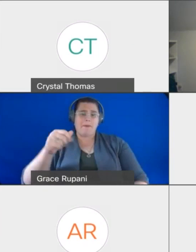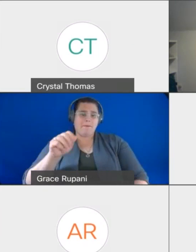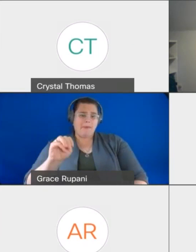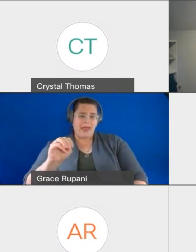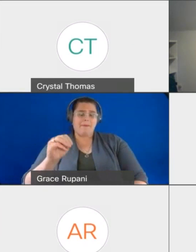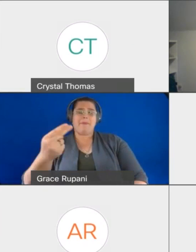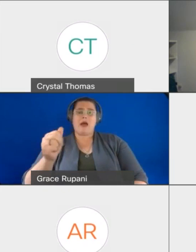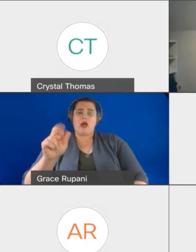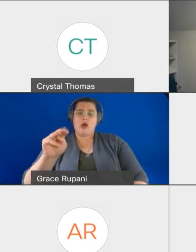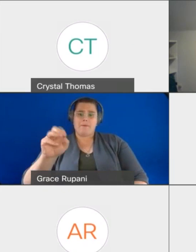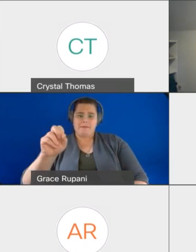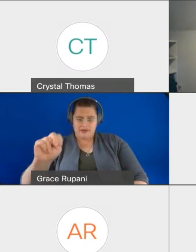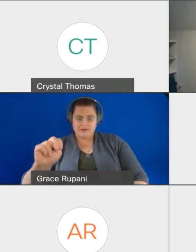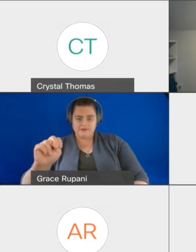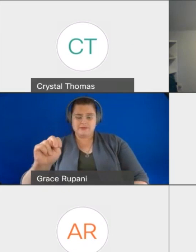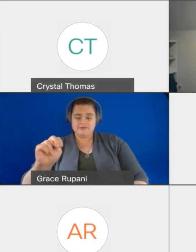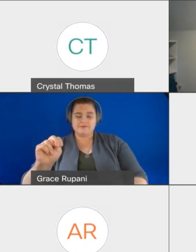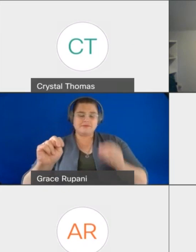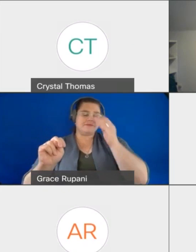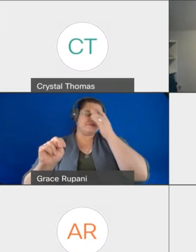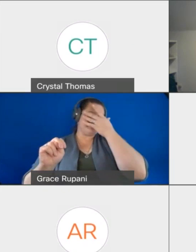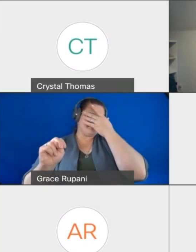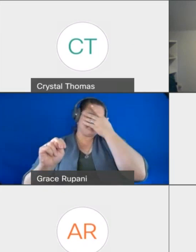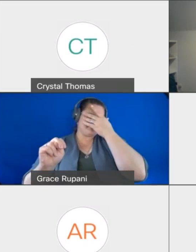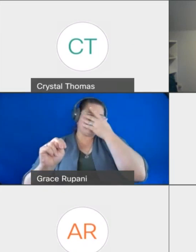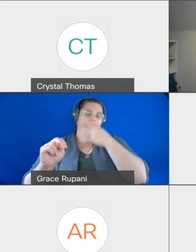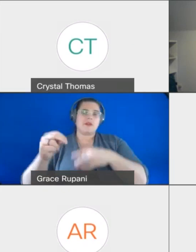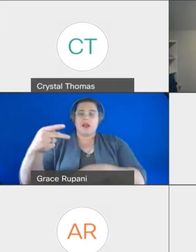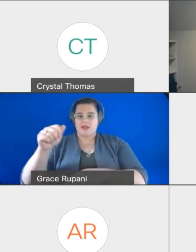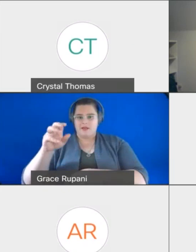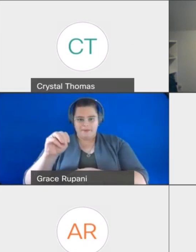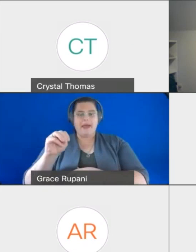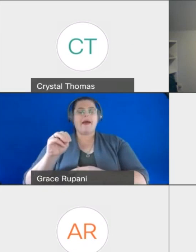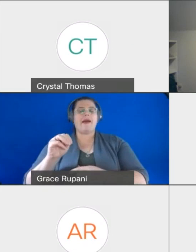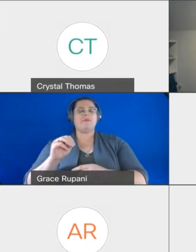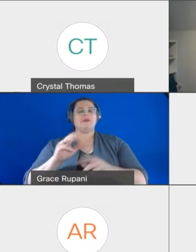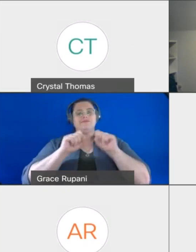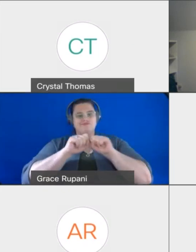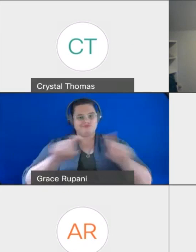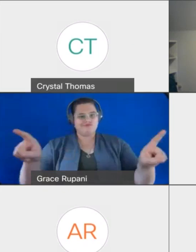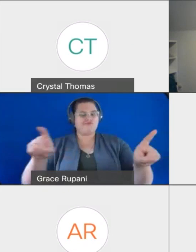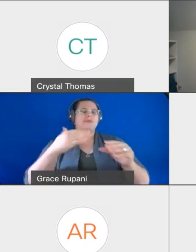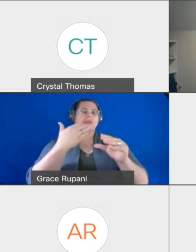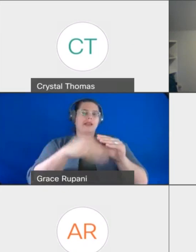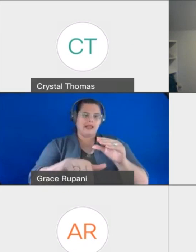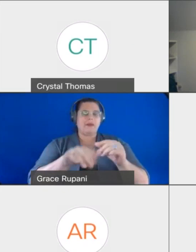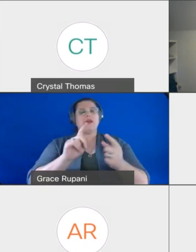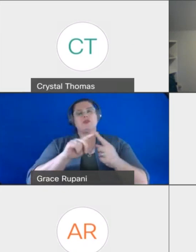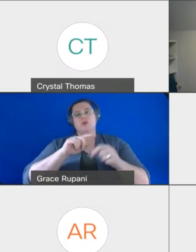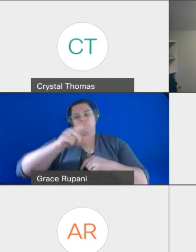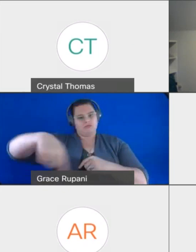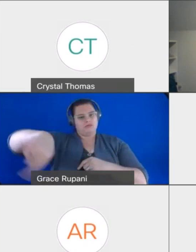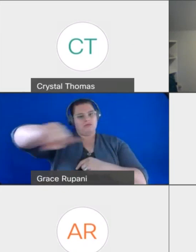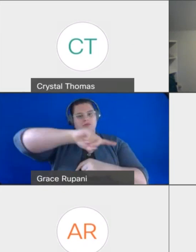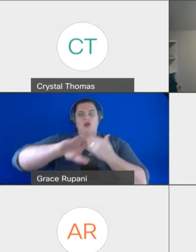She sent an email out to all of the providers with the screenshot on how to